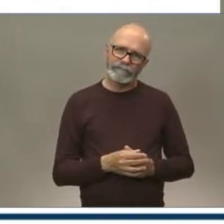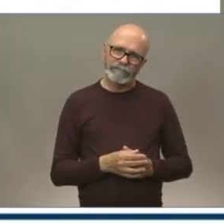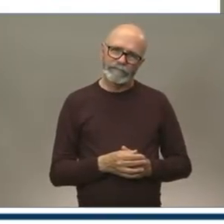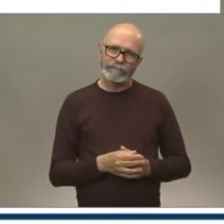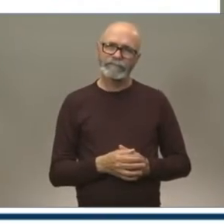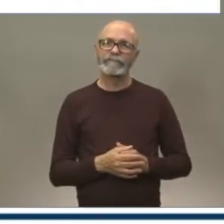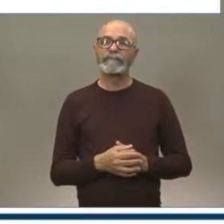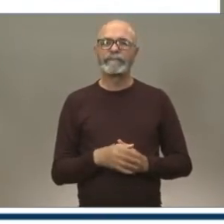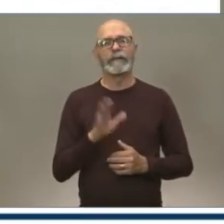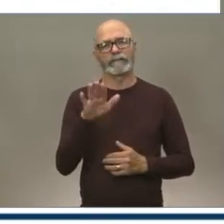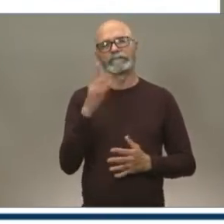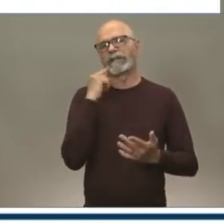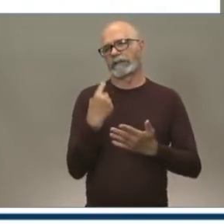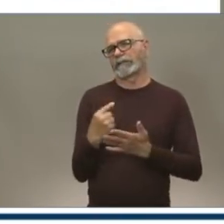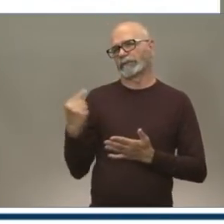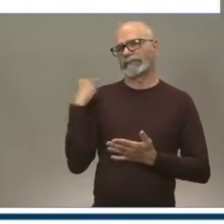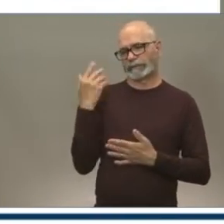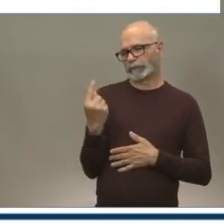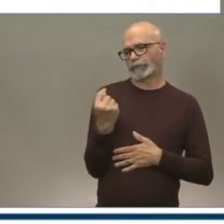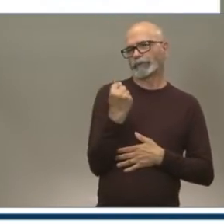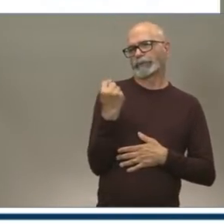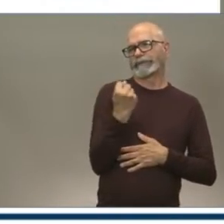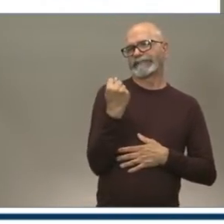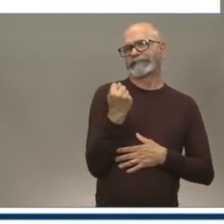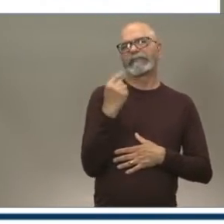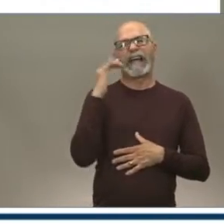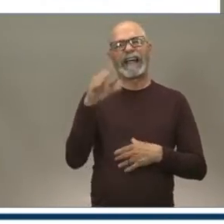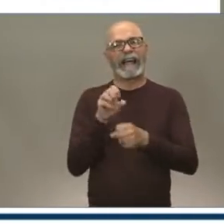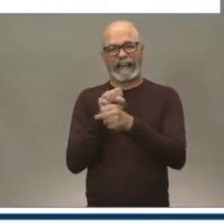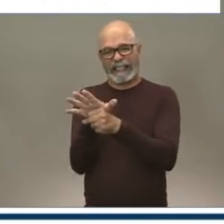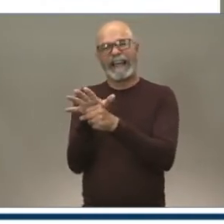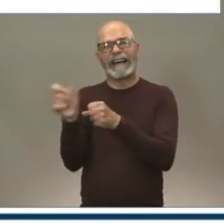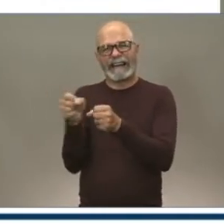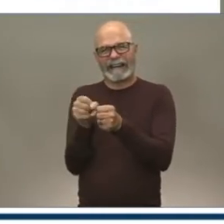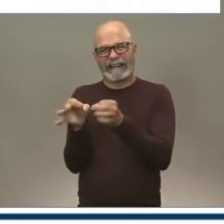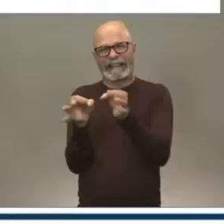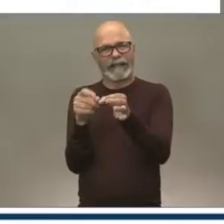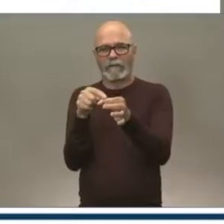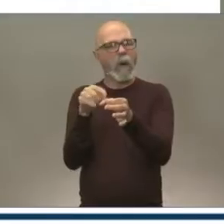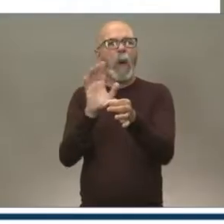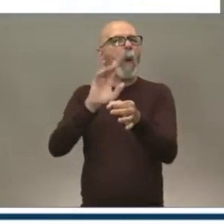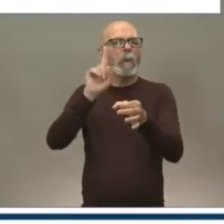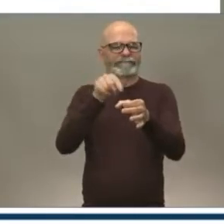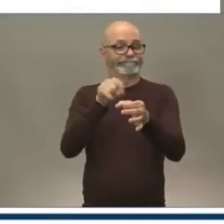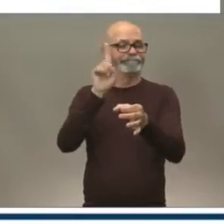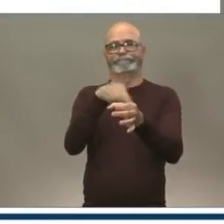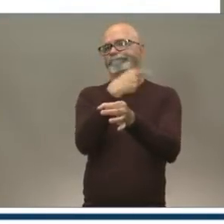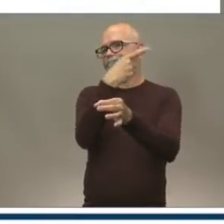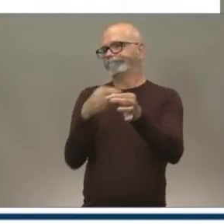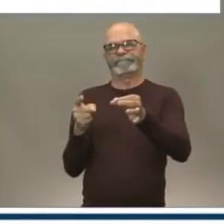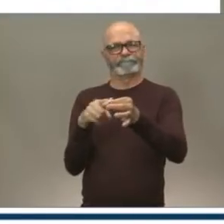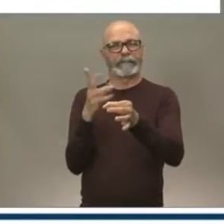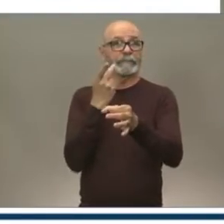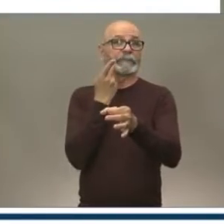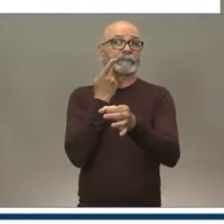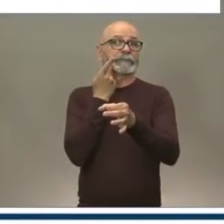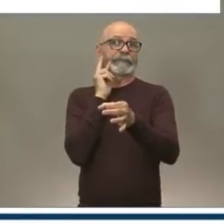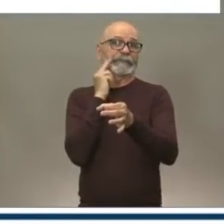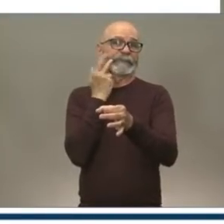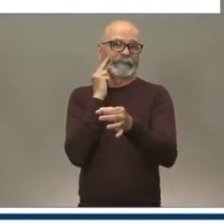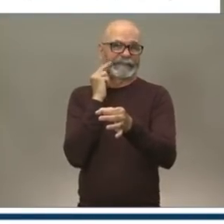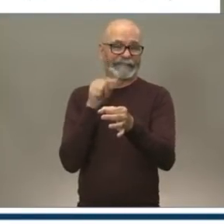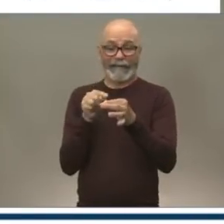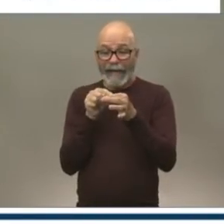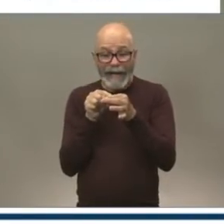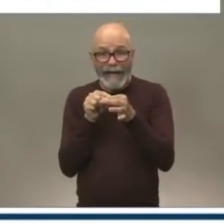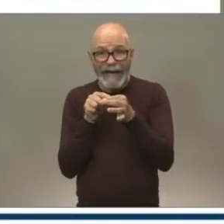Tuesday I said, well, we're still seeing some strains that are non-variant. In the last 2 to 3 days, virtually all our samples